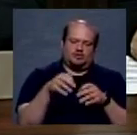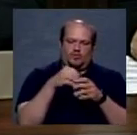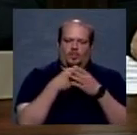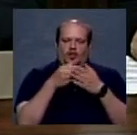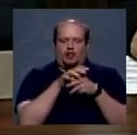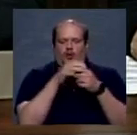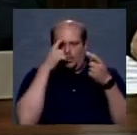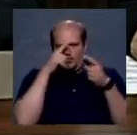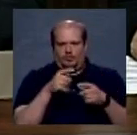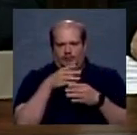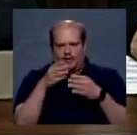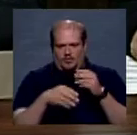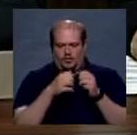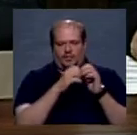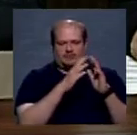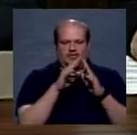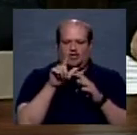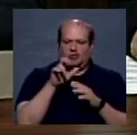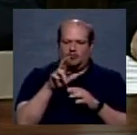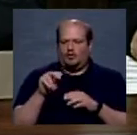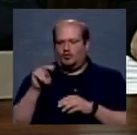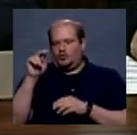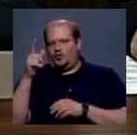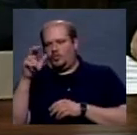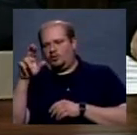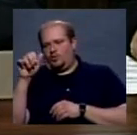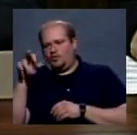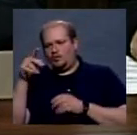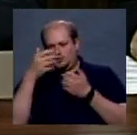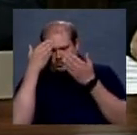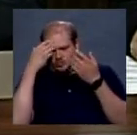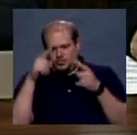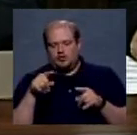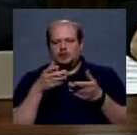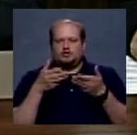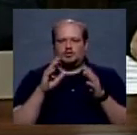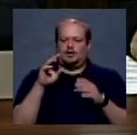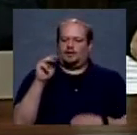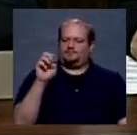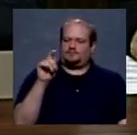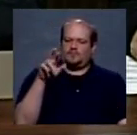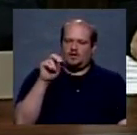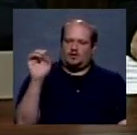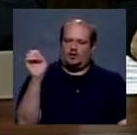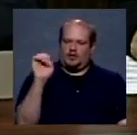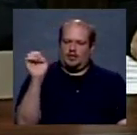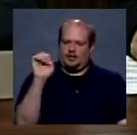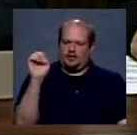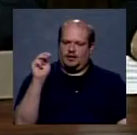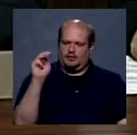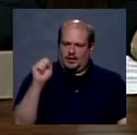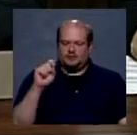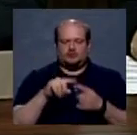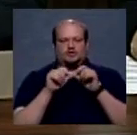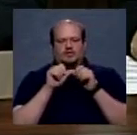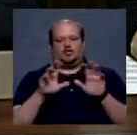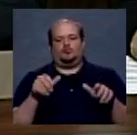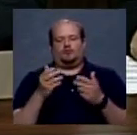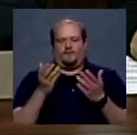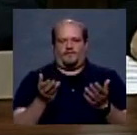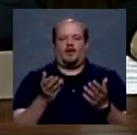agreement between the City of Little Rock, Arkansas and the City of North Little Rock, Arkansas to allow Metropolitan Emergency Medical Services to continue to